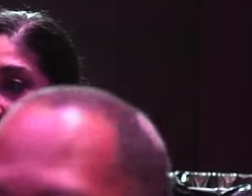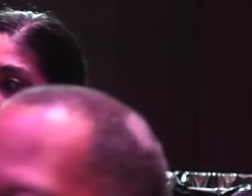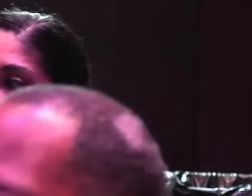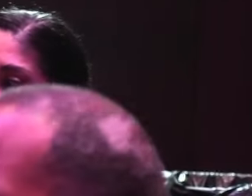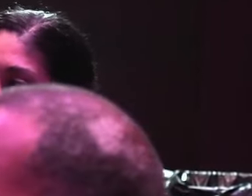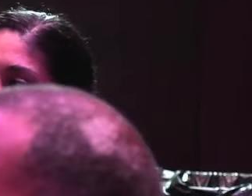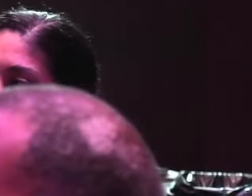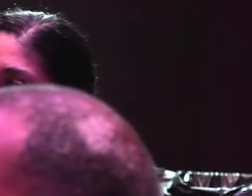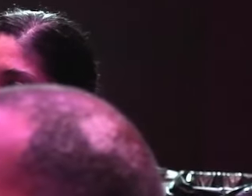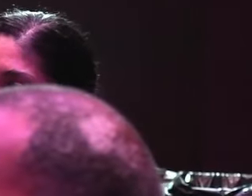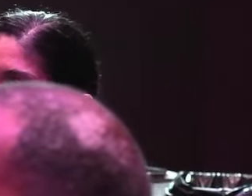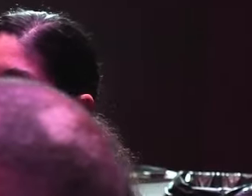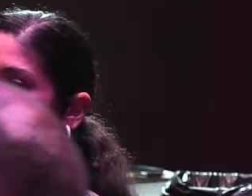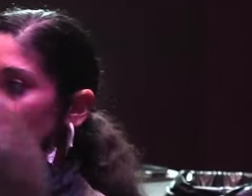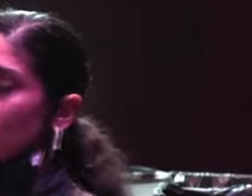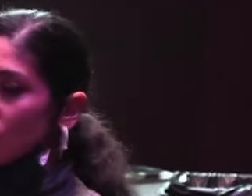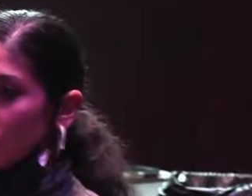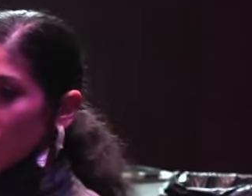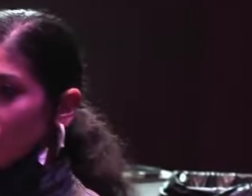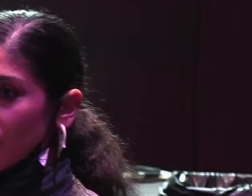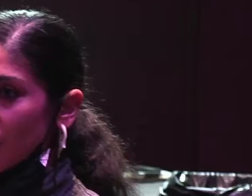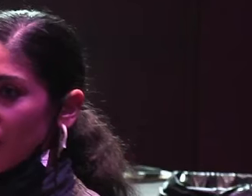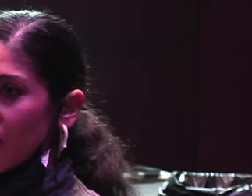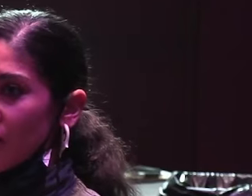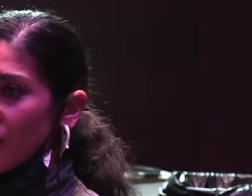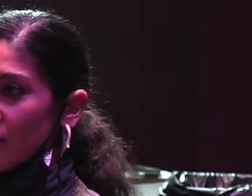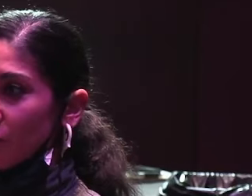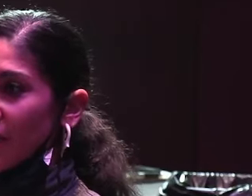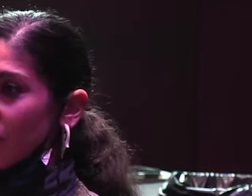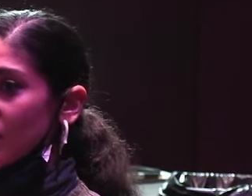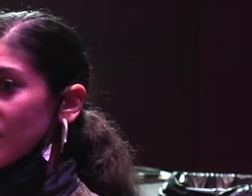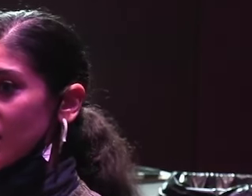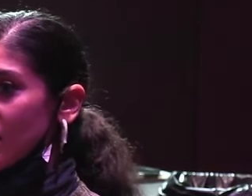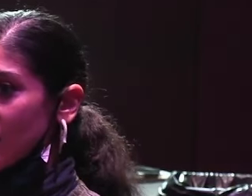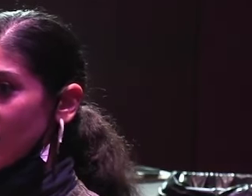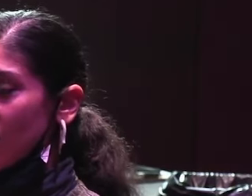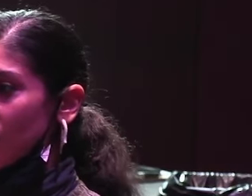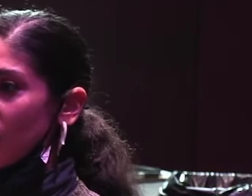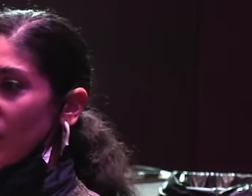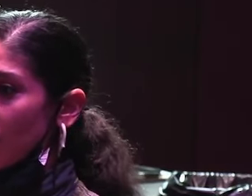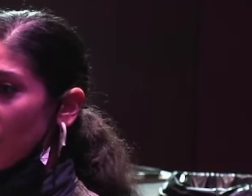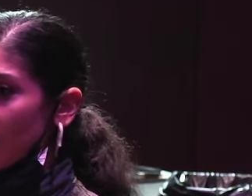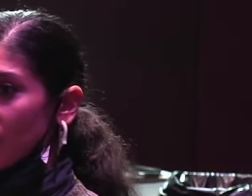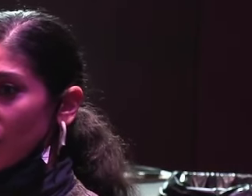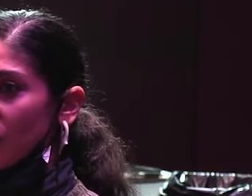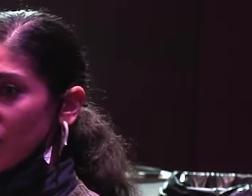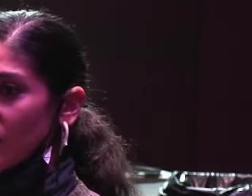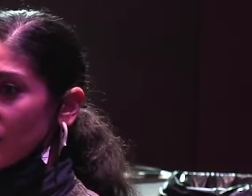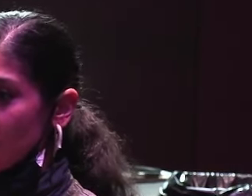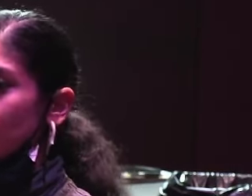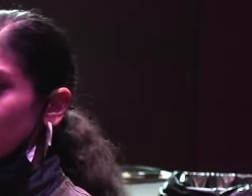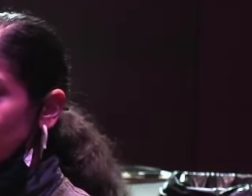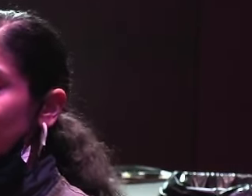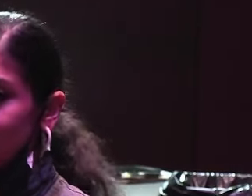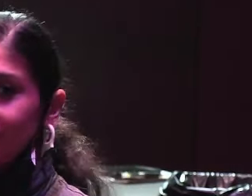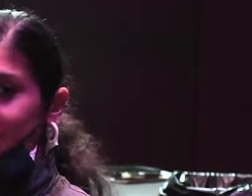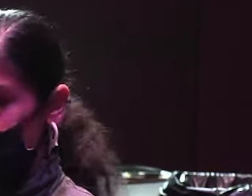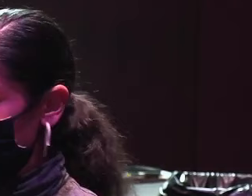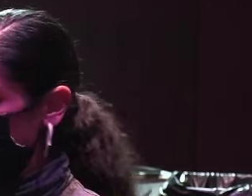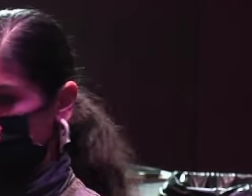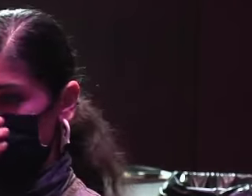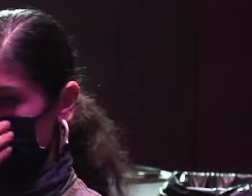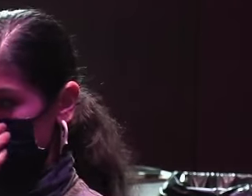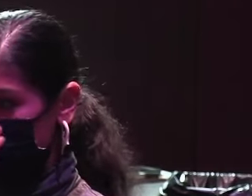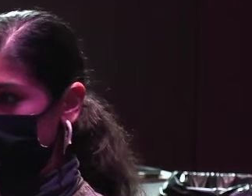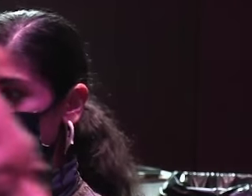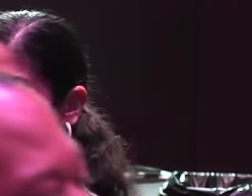you do and helping to change the institutional culture by your insistence on remaining a part of your communities. Thank